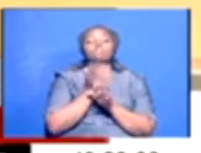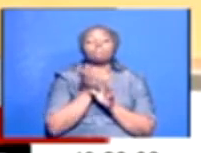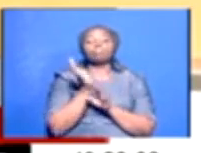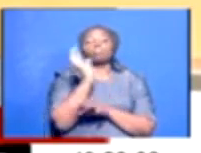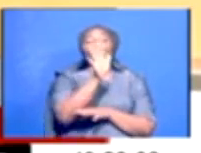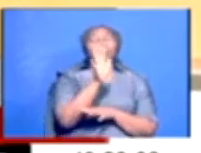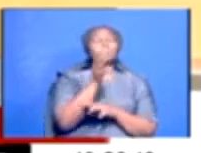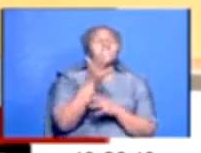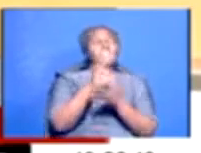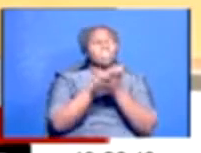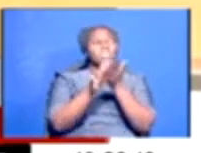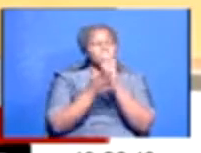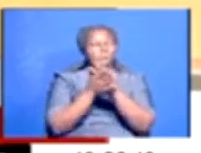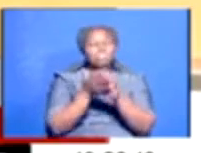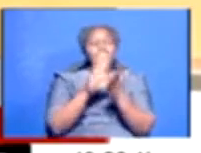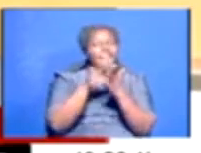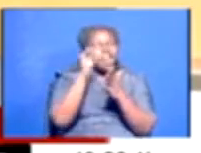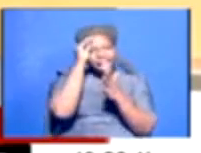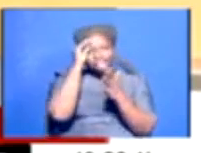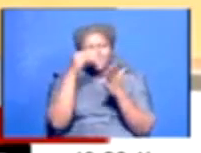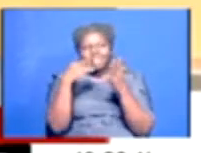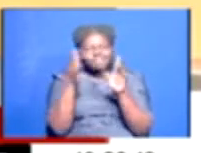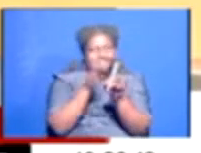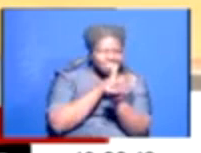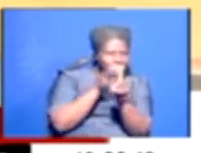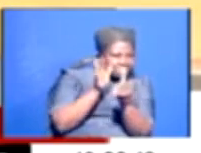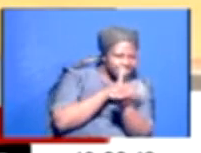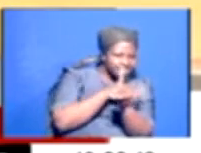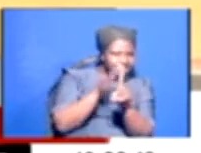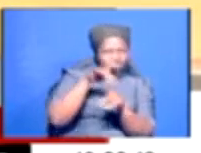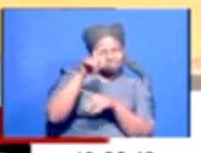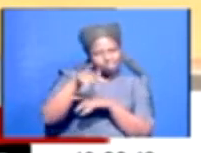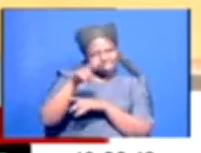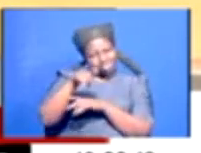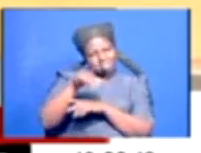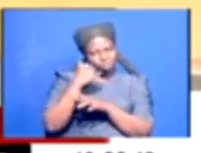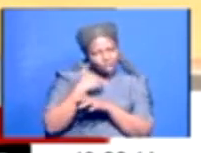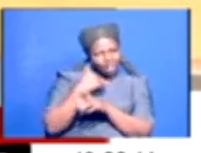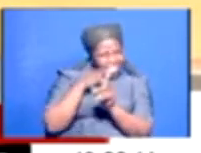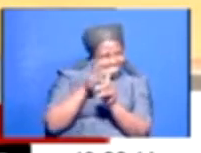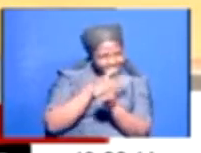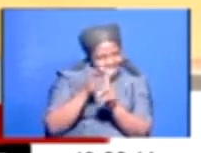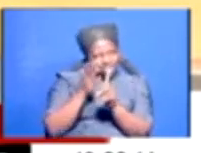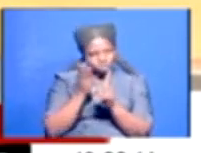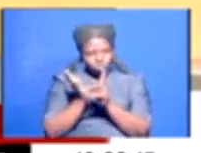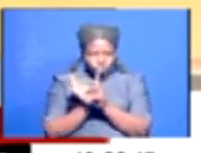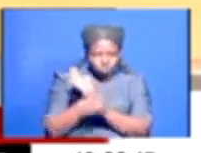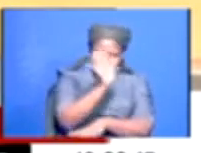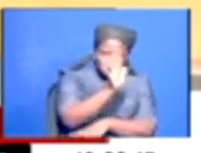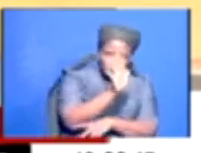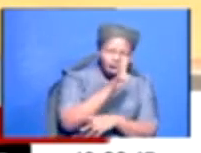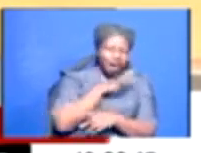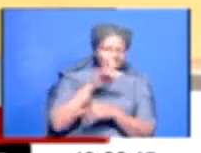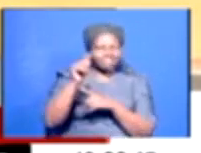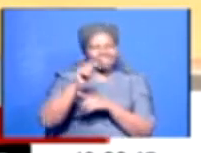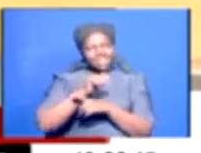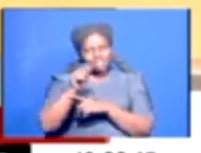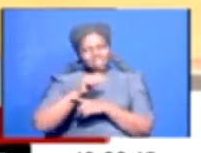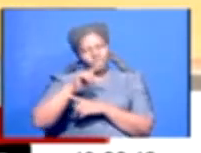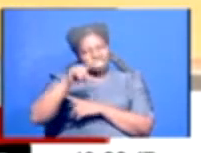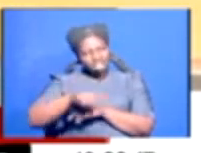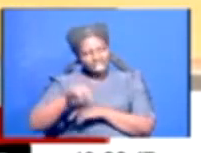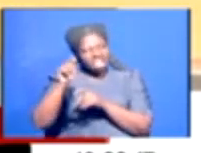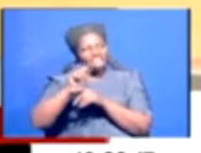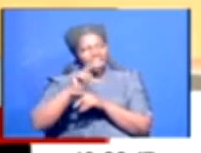without technique. Mm-hmm. You should have technique to throw and to train. You don't have to train anyhow.